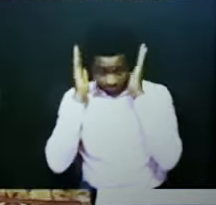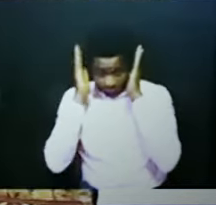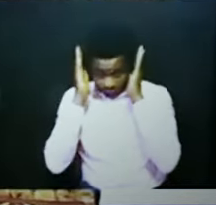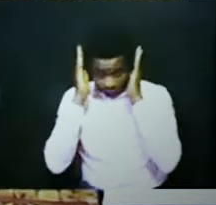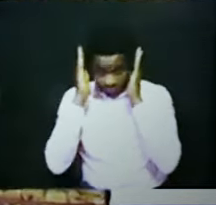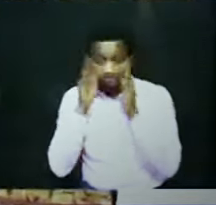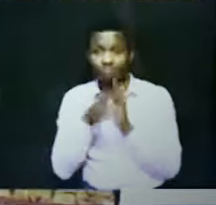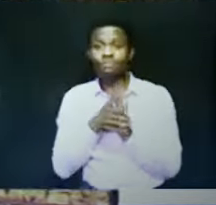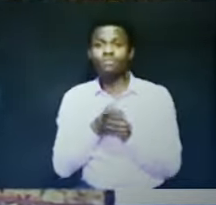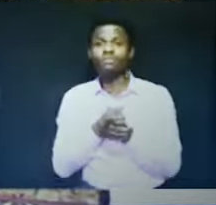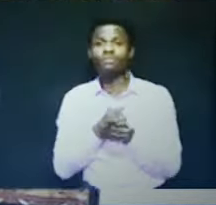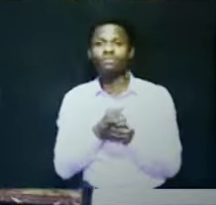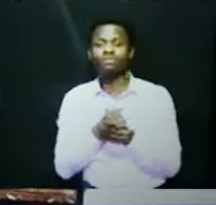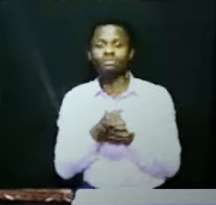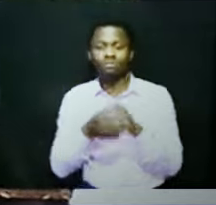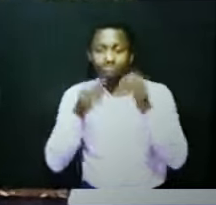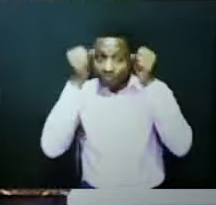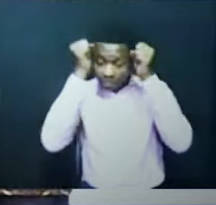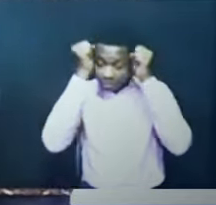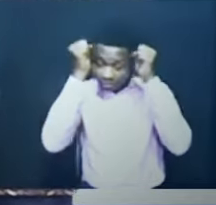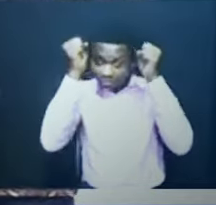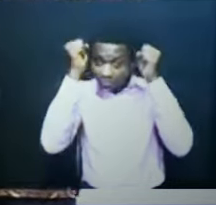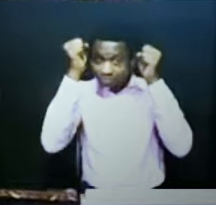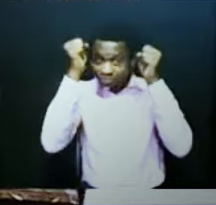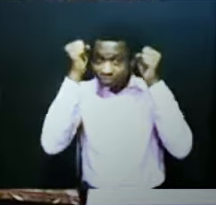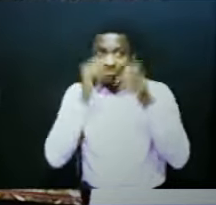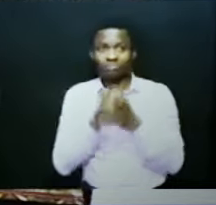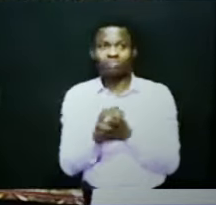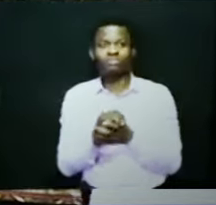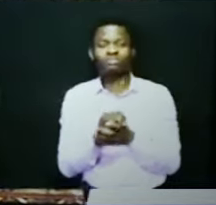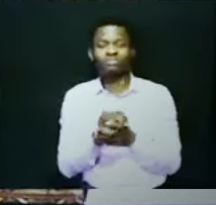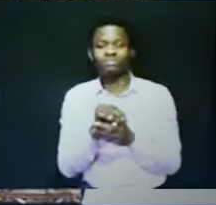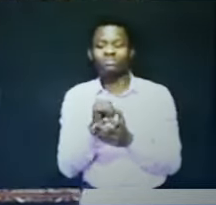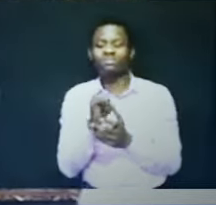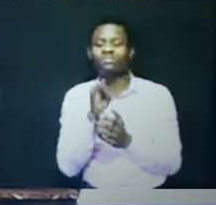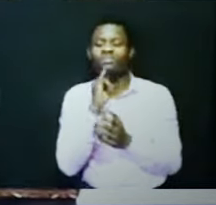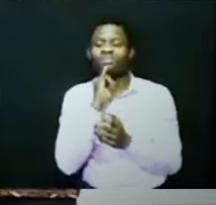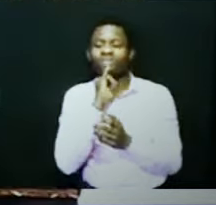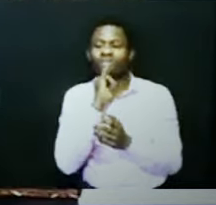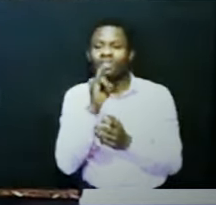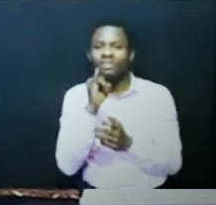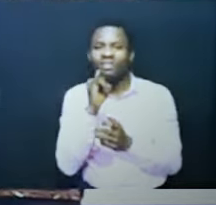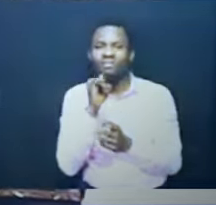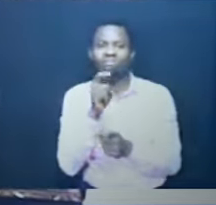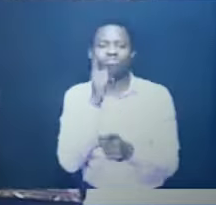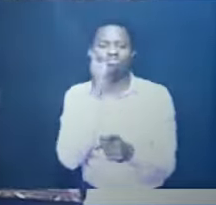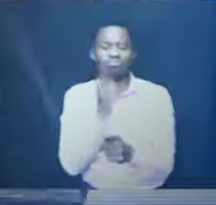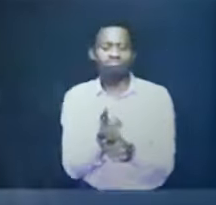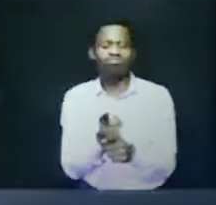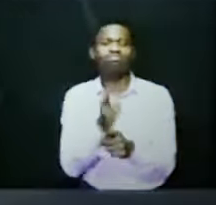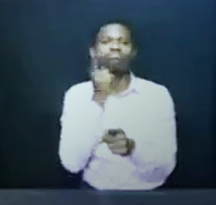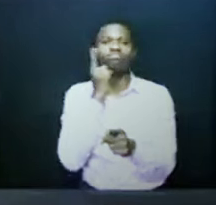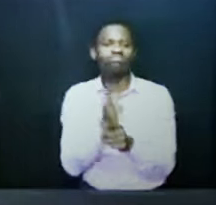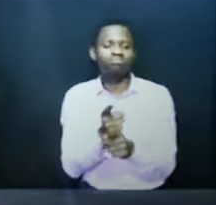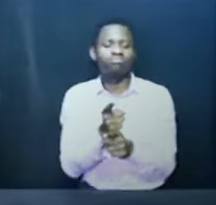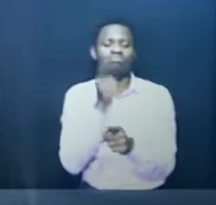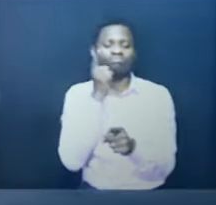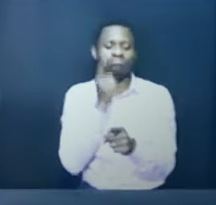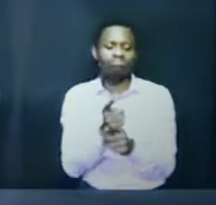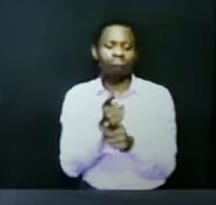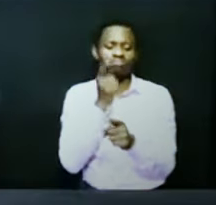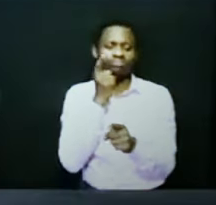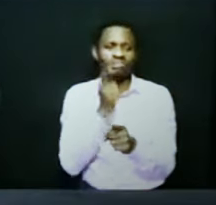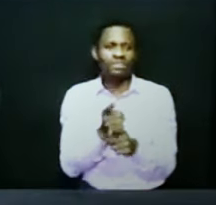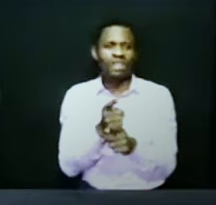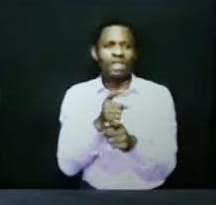so, diligence is constant and endless effort to accomplish what is undertaken.